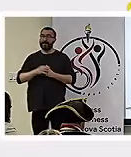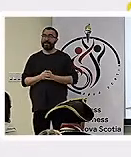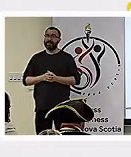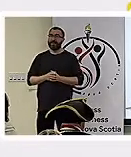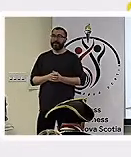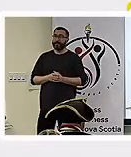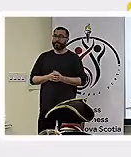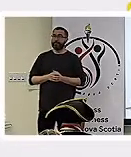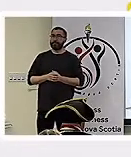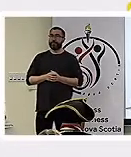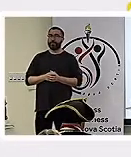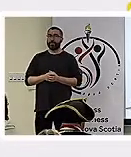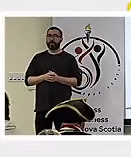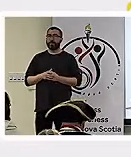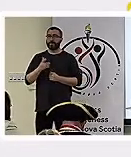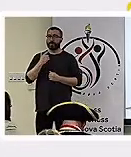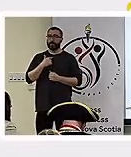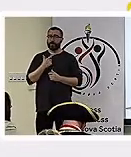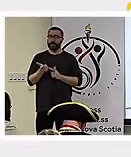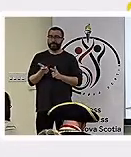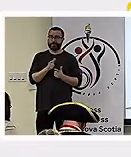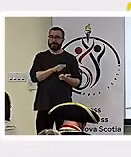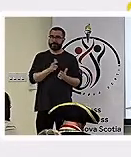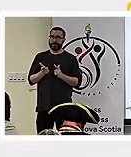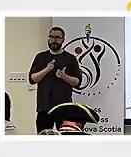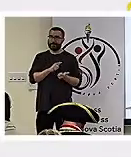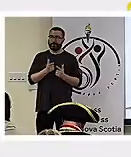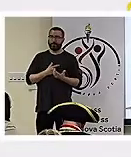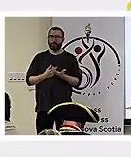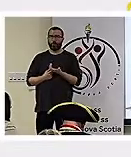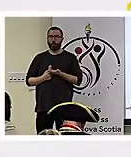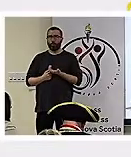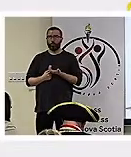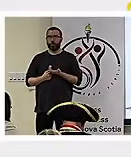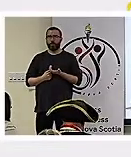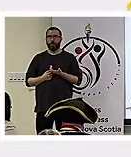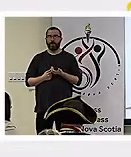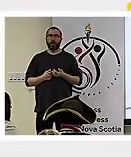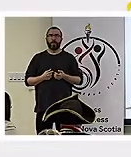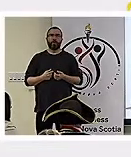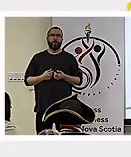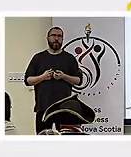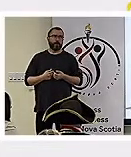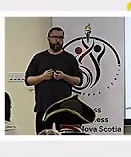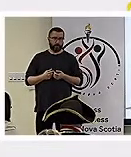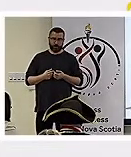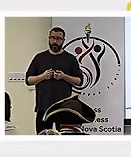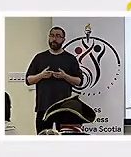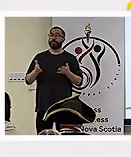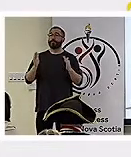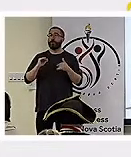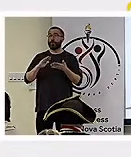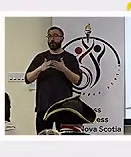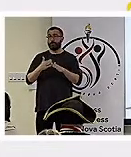to tag team, so I think holding it probably is the best thing. So we're going to start with the Community Action